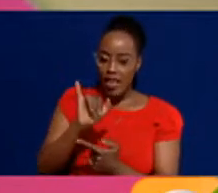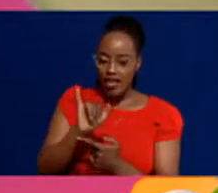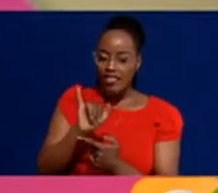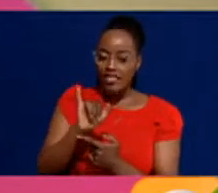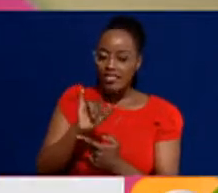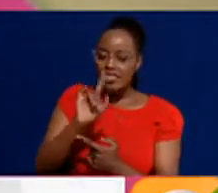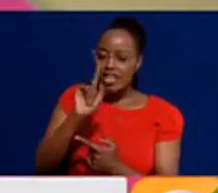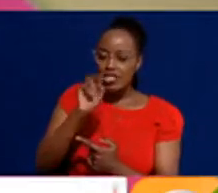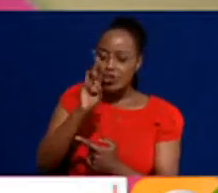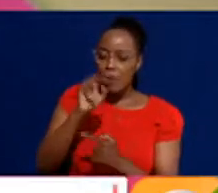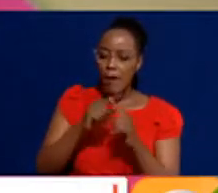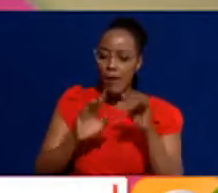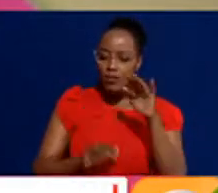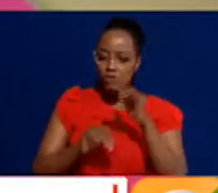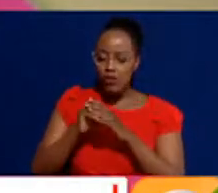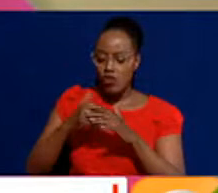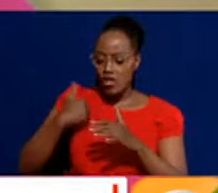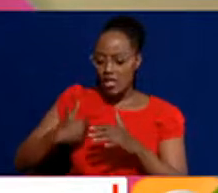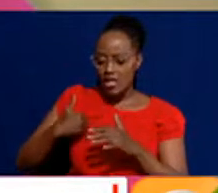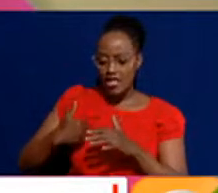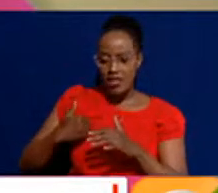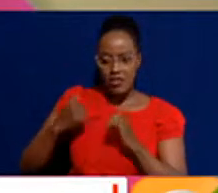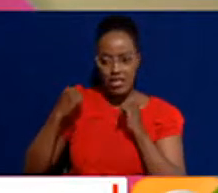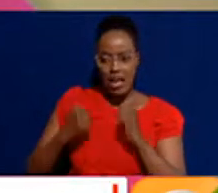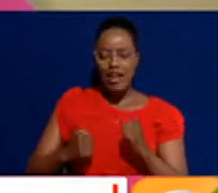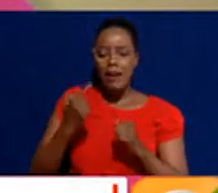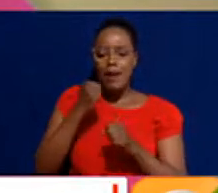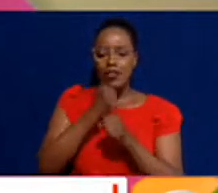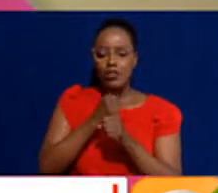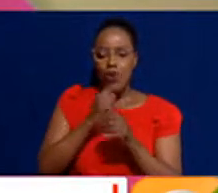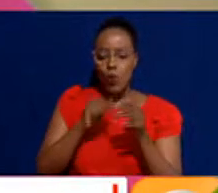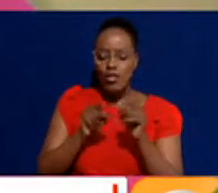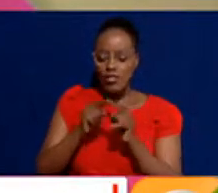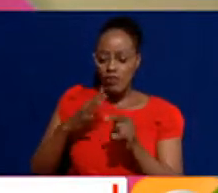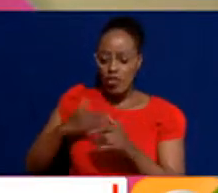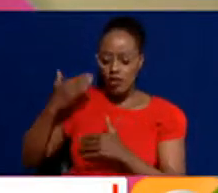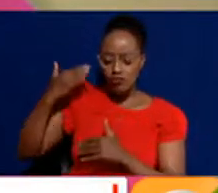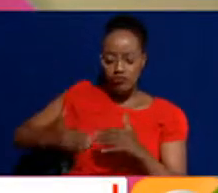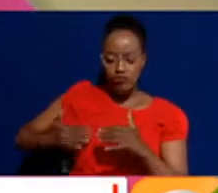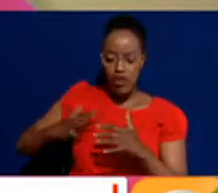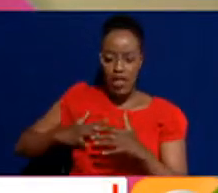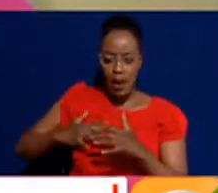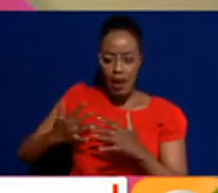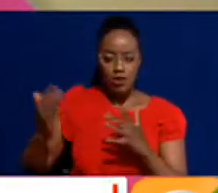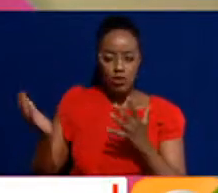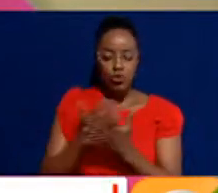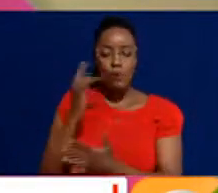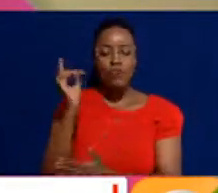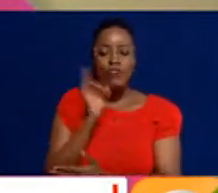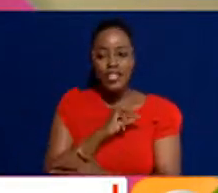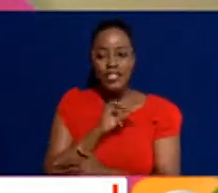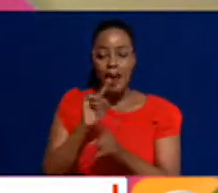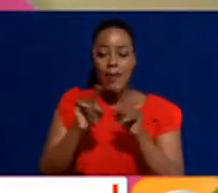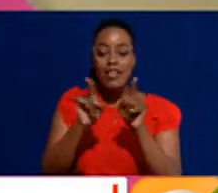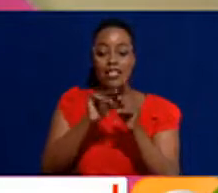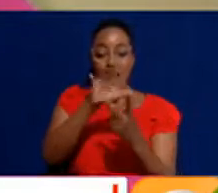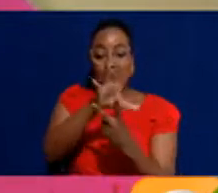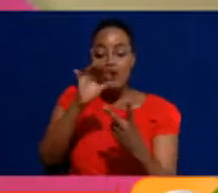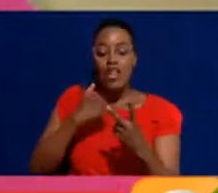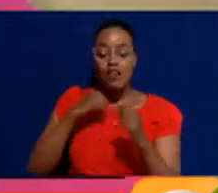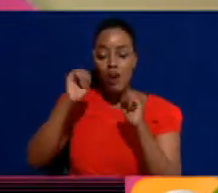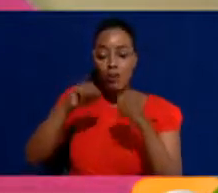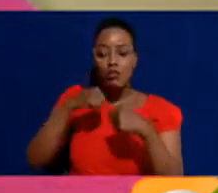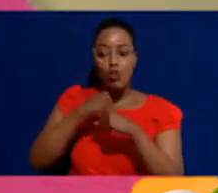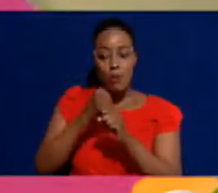then it limits us in terms of surgical options. So we just have to do the mastectomy and remove the whole breast. But having done that, there are still options for